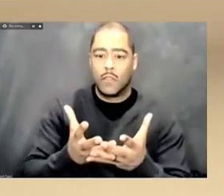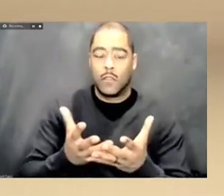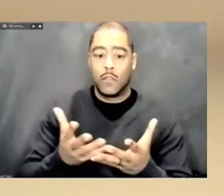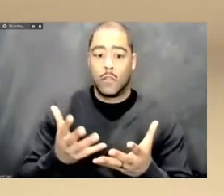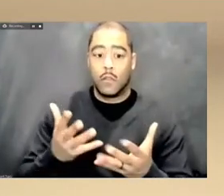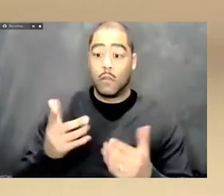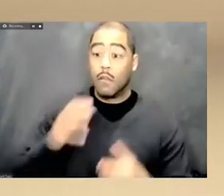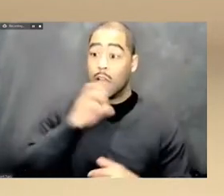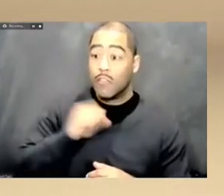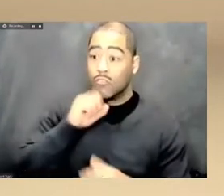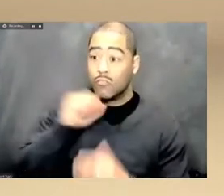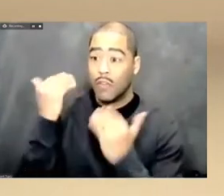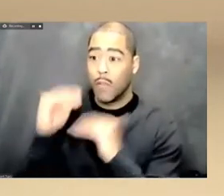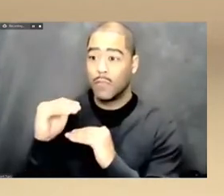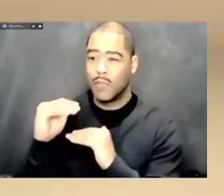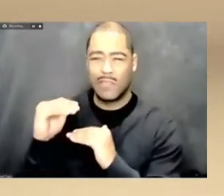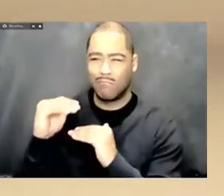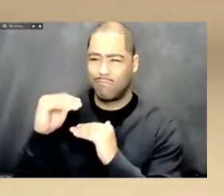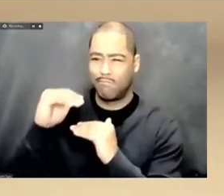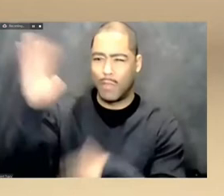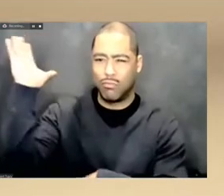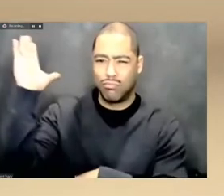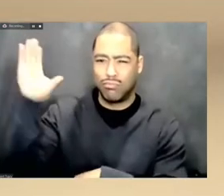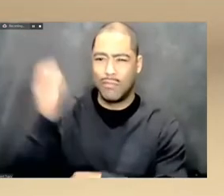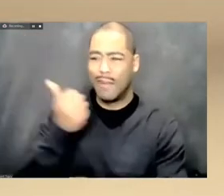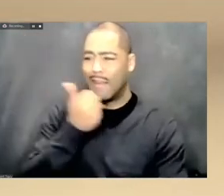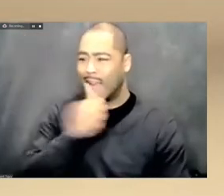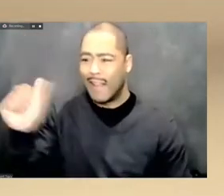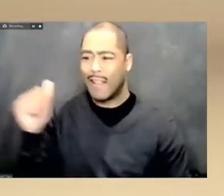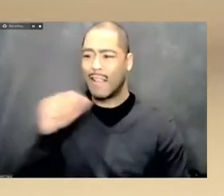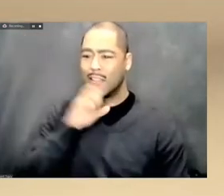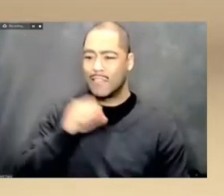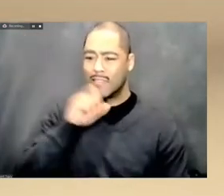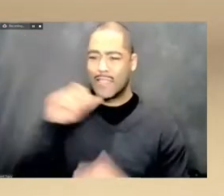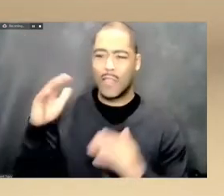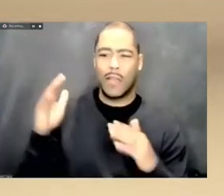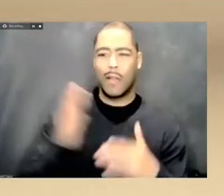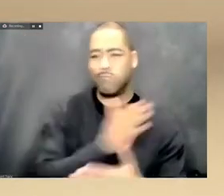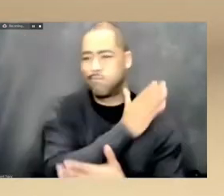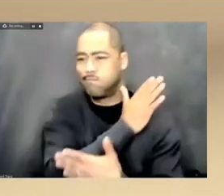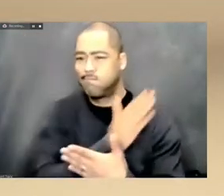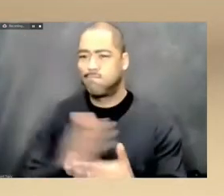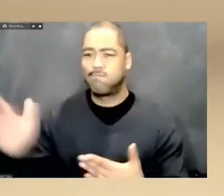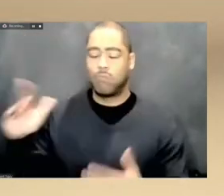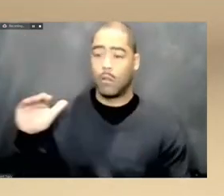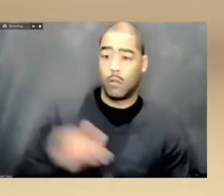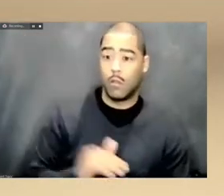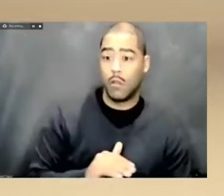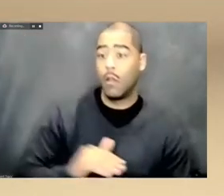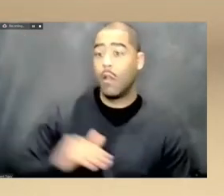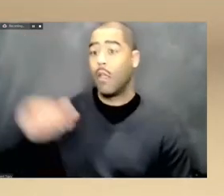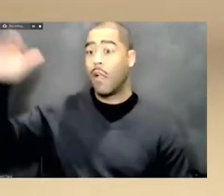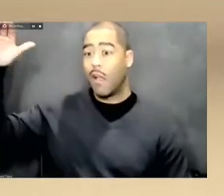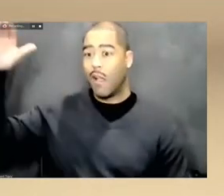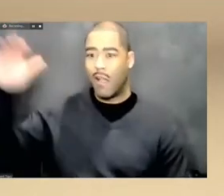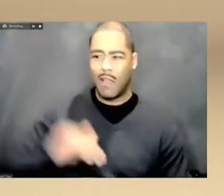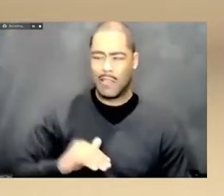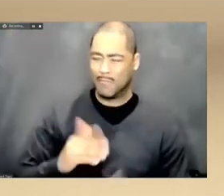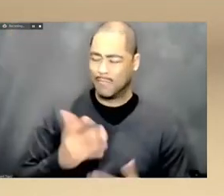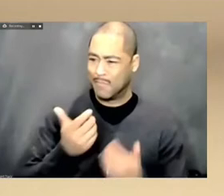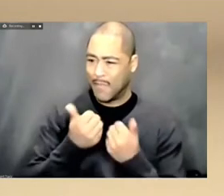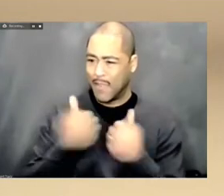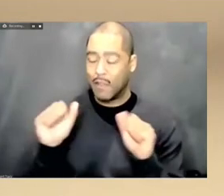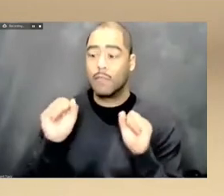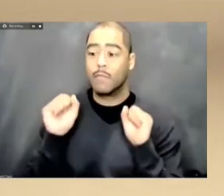start reading or writing poetry. So I'm so happy to see that this is the first time we are